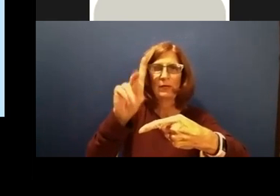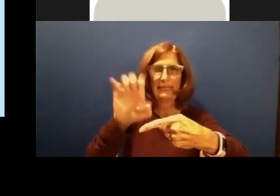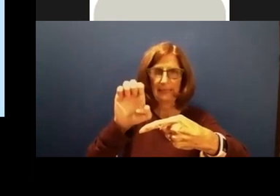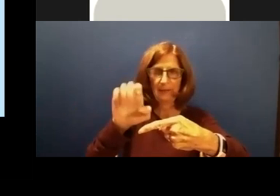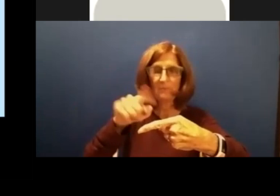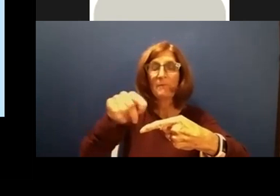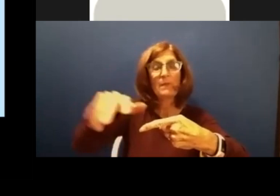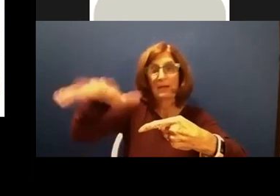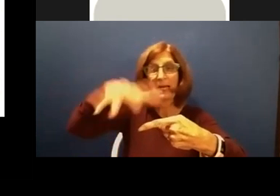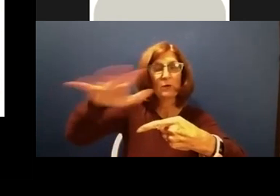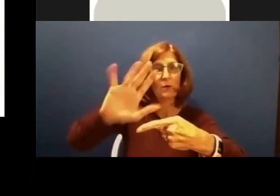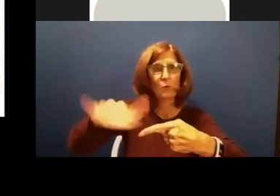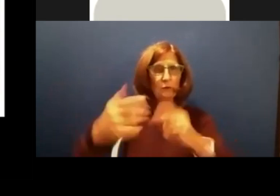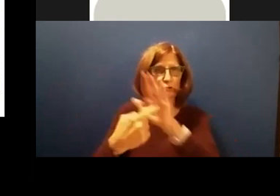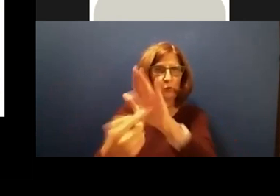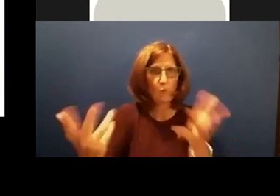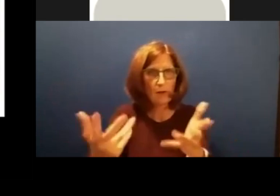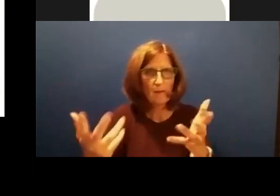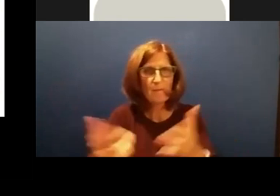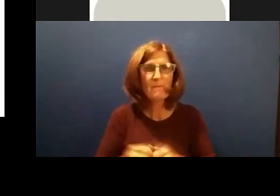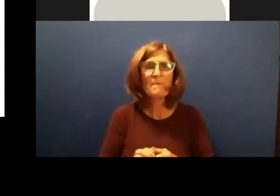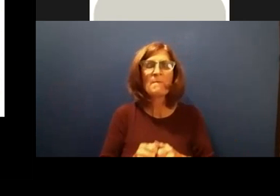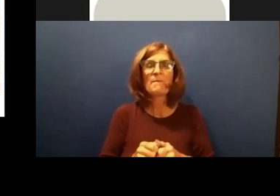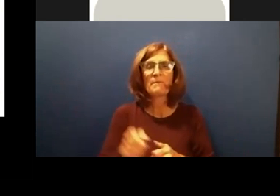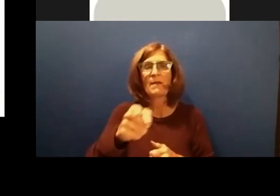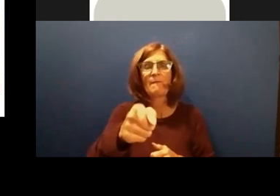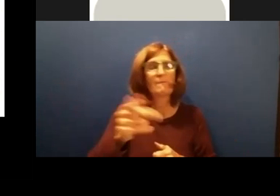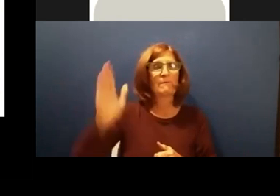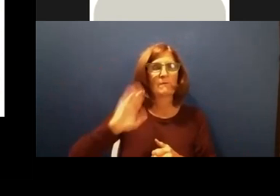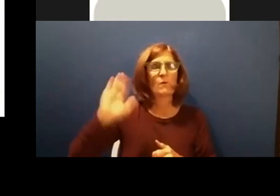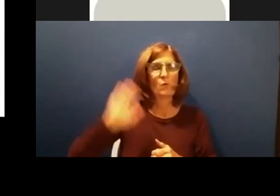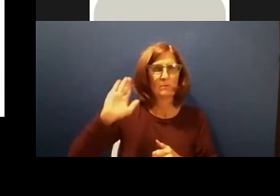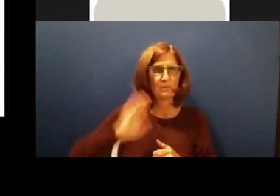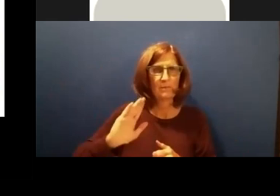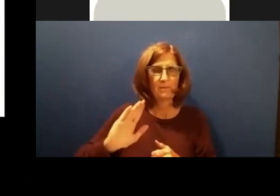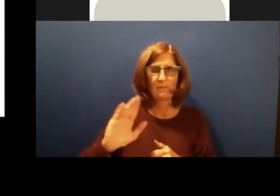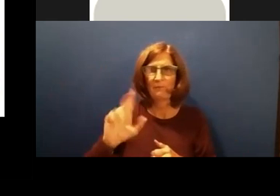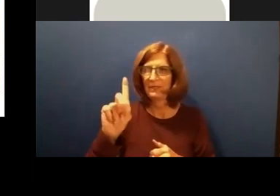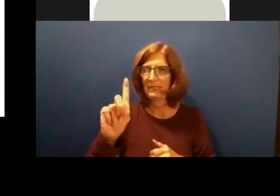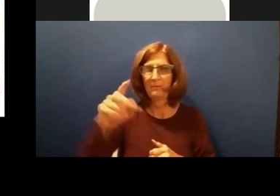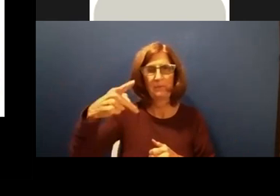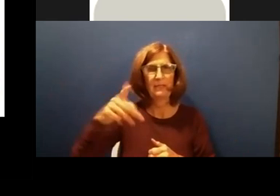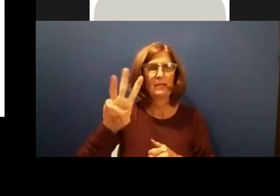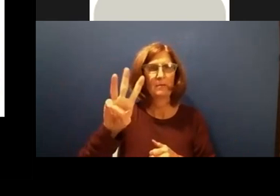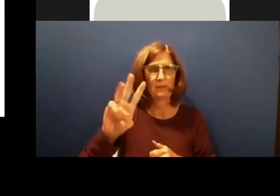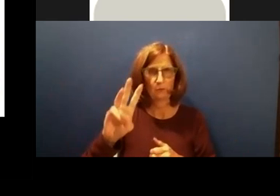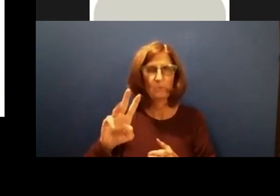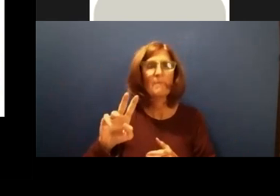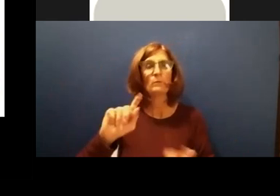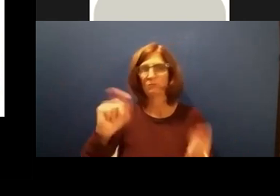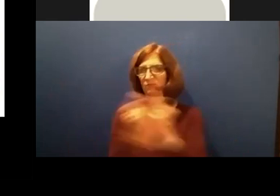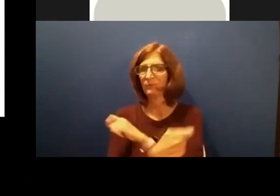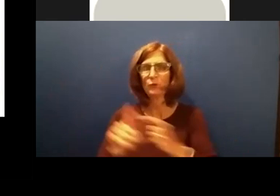will feature an adaptive reuse of a former DPW warehouse into commercial